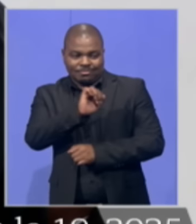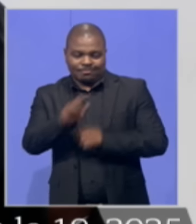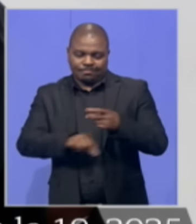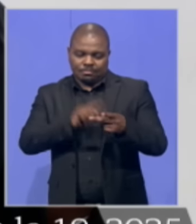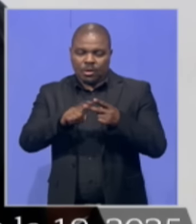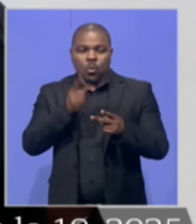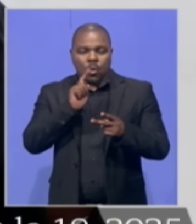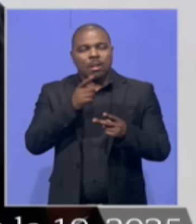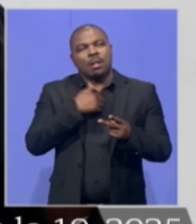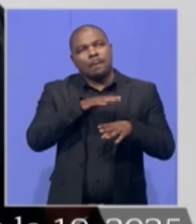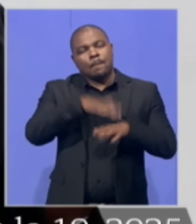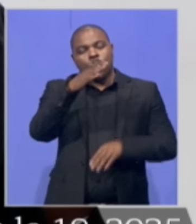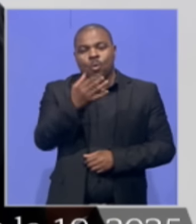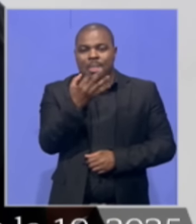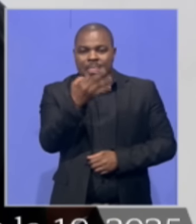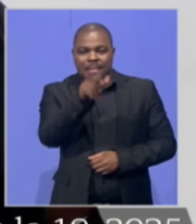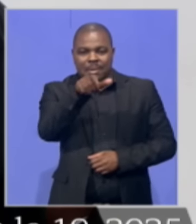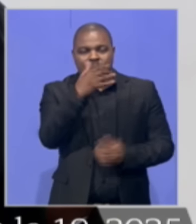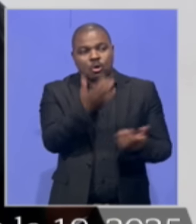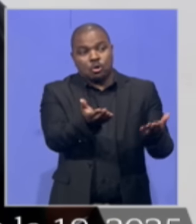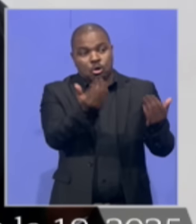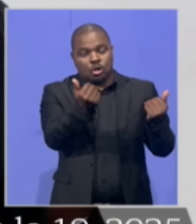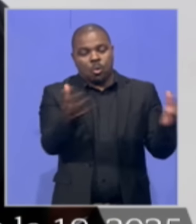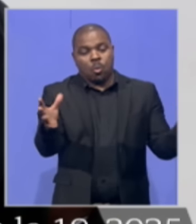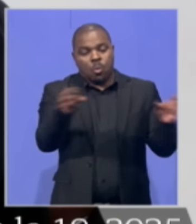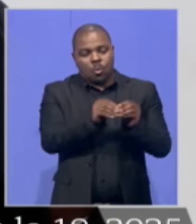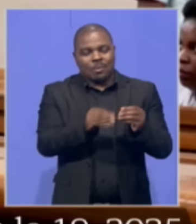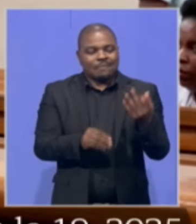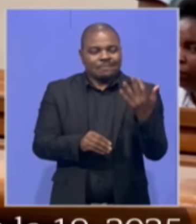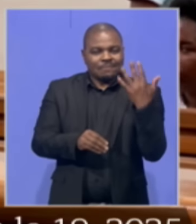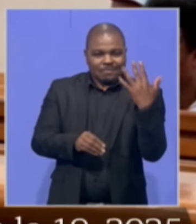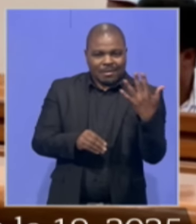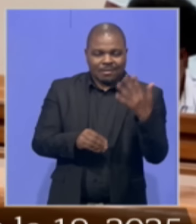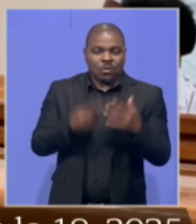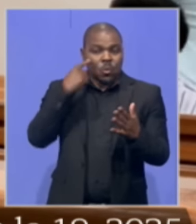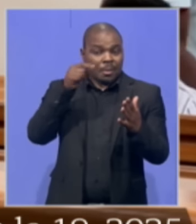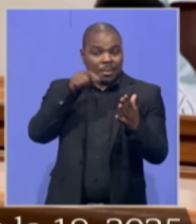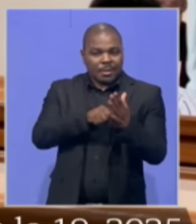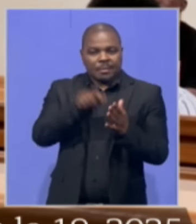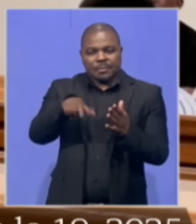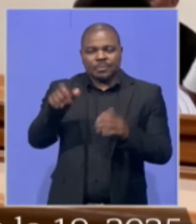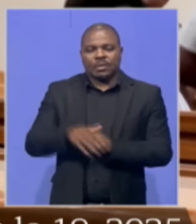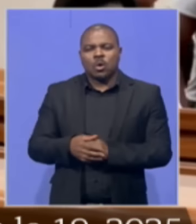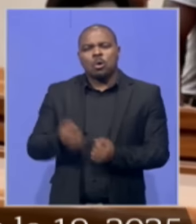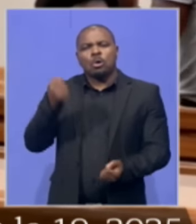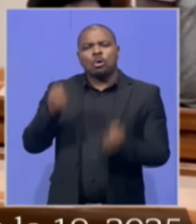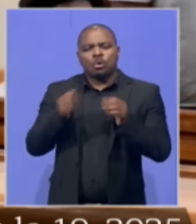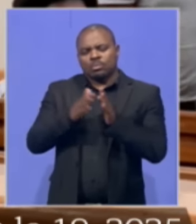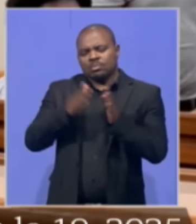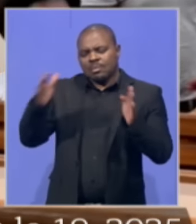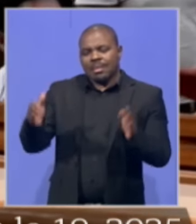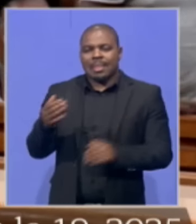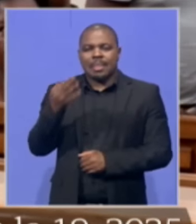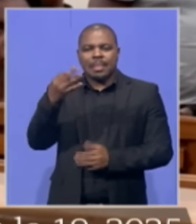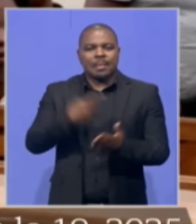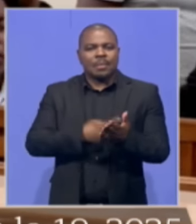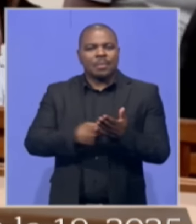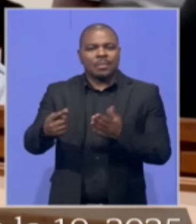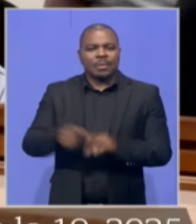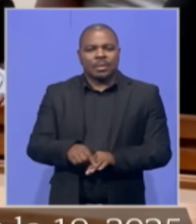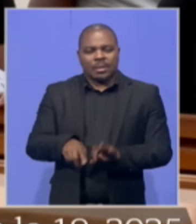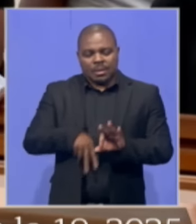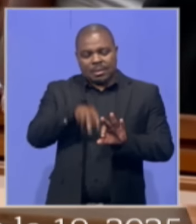call 3 more witnesses, your worship. In total, it will be 5, your worship. Tsheko e tlile go tsaya lobaka la dibeke tse tharo. Floriana